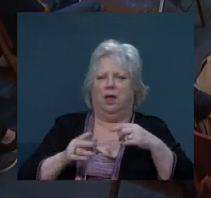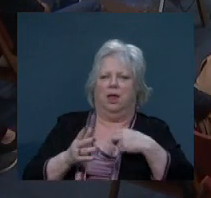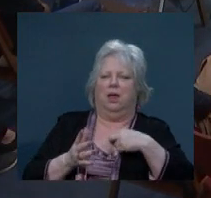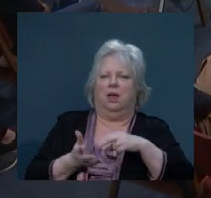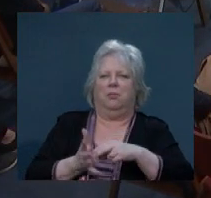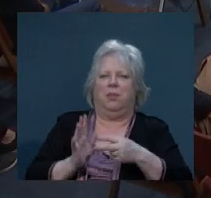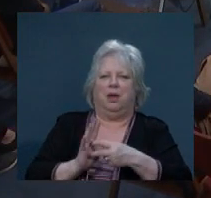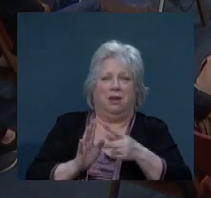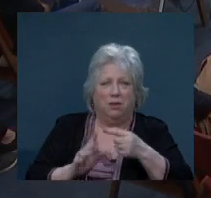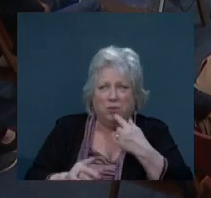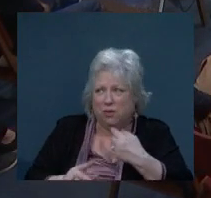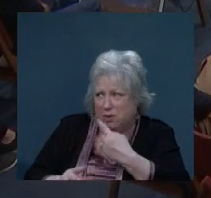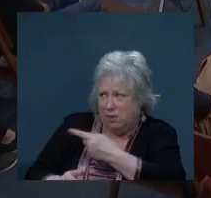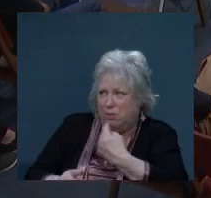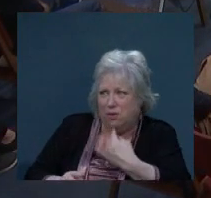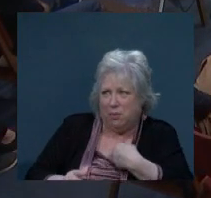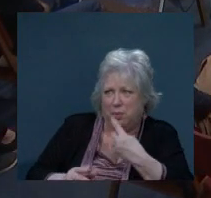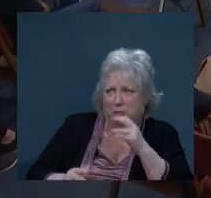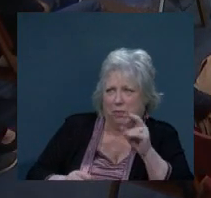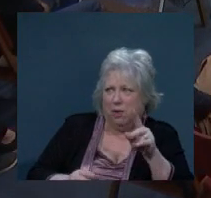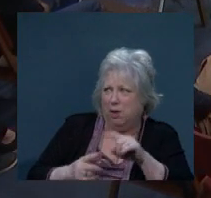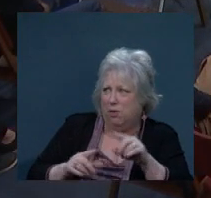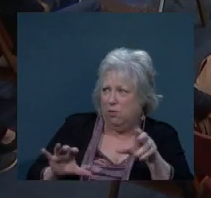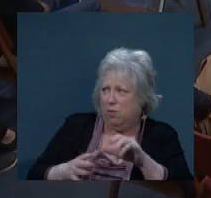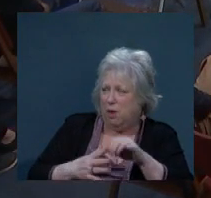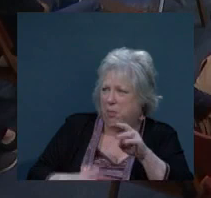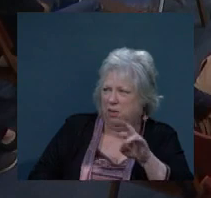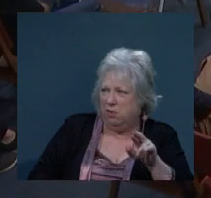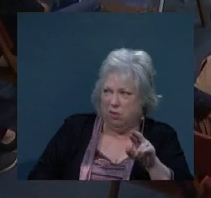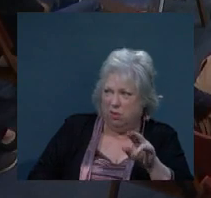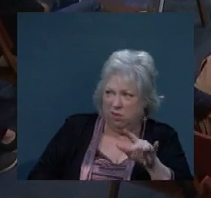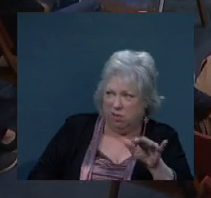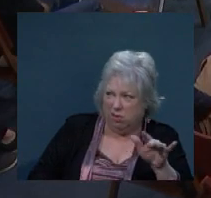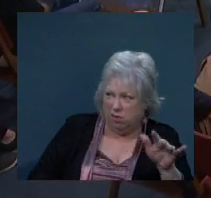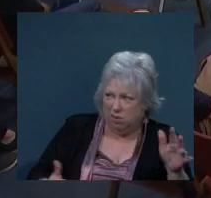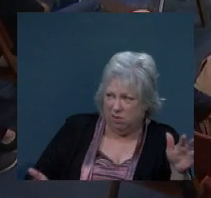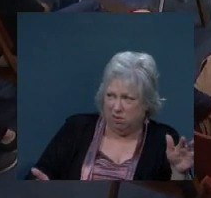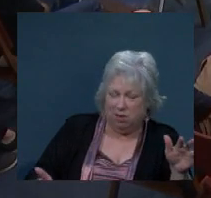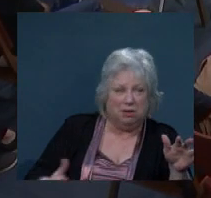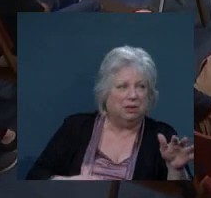mean, didn't you tell me it was okay to do that, Mr.?